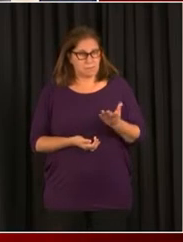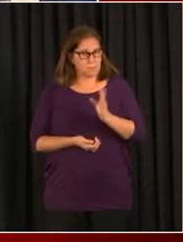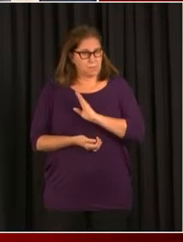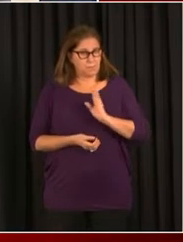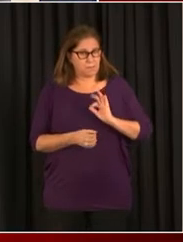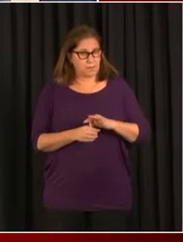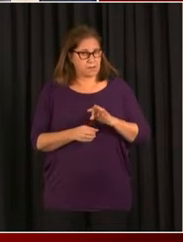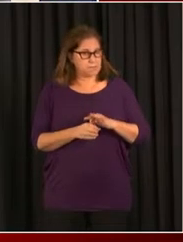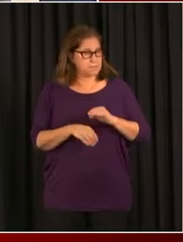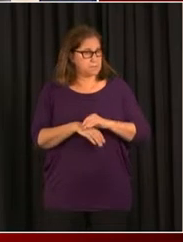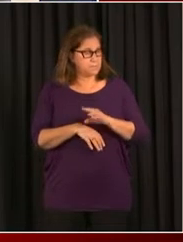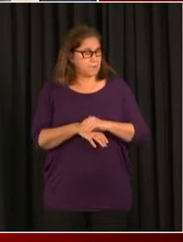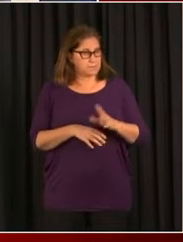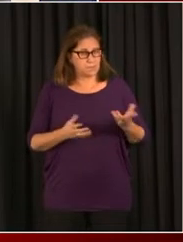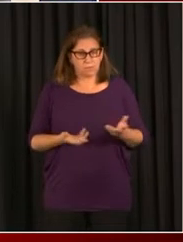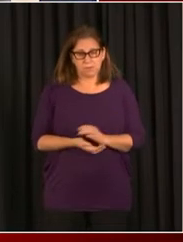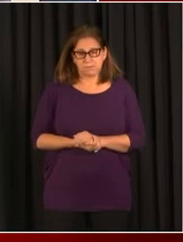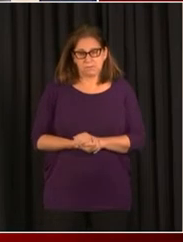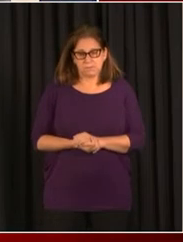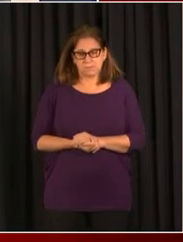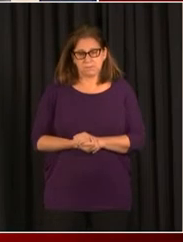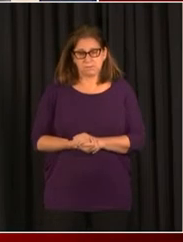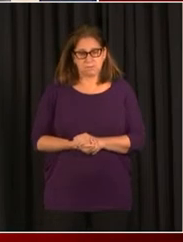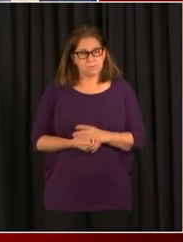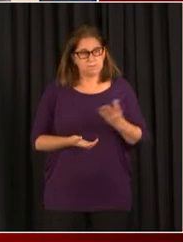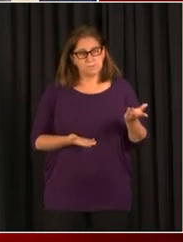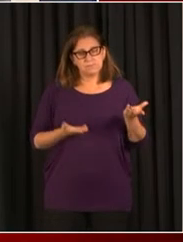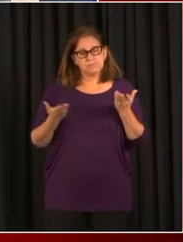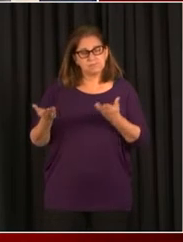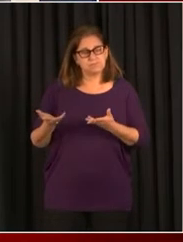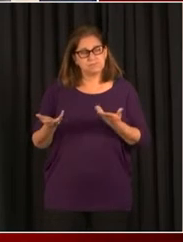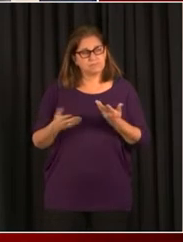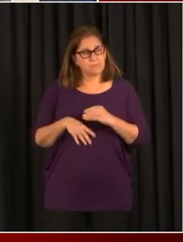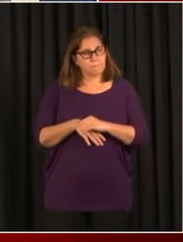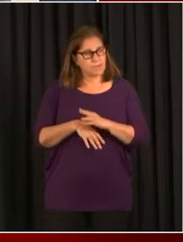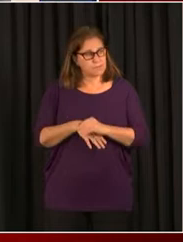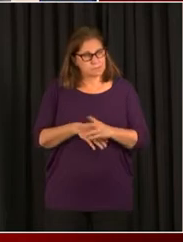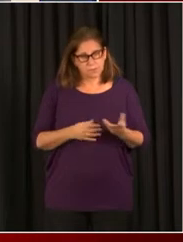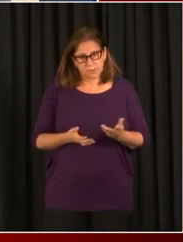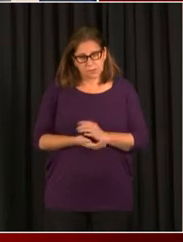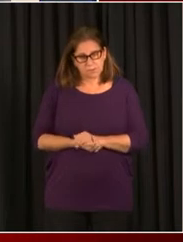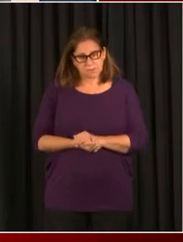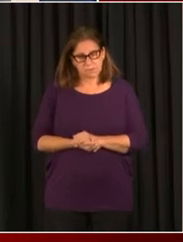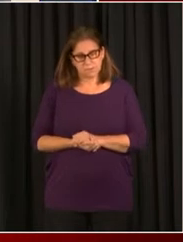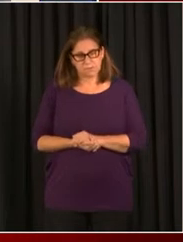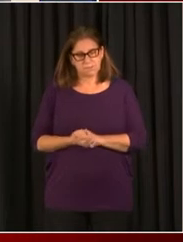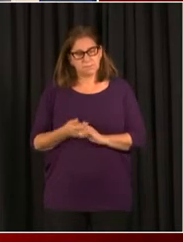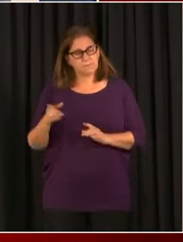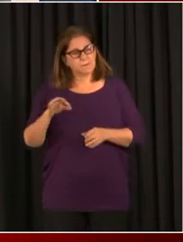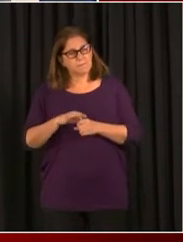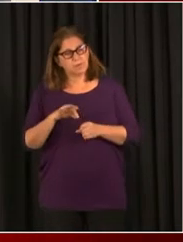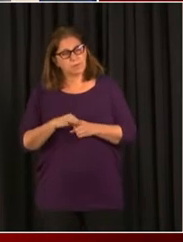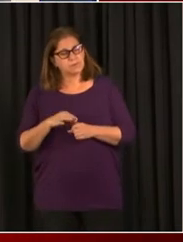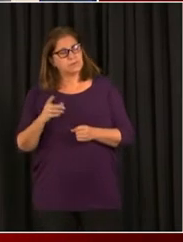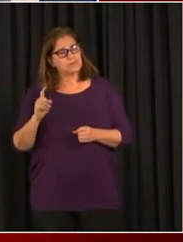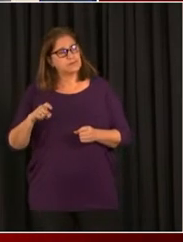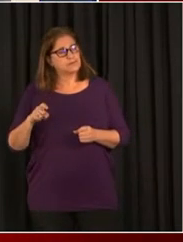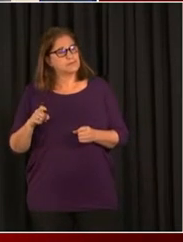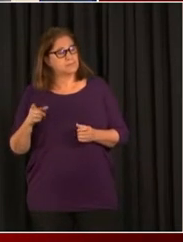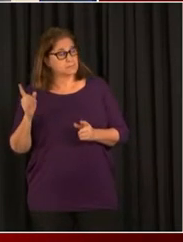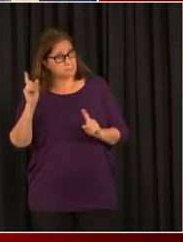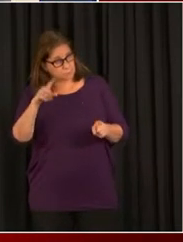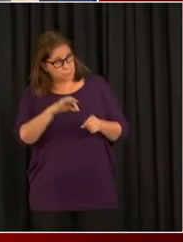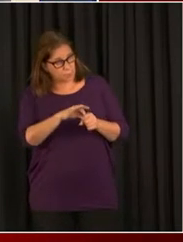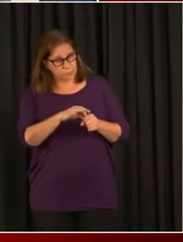would you advise residents to do if they go to a voting center during this pandemic? So we have a guidance document